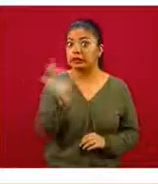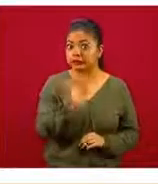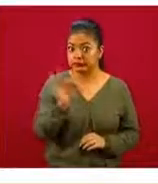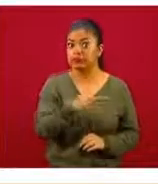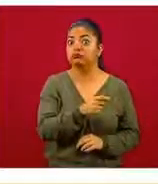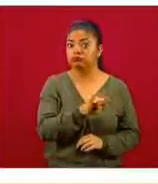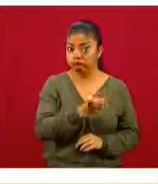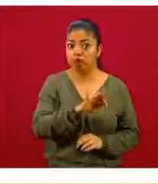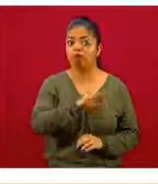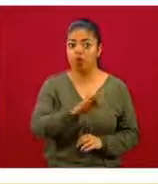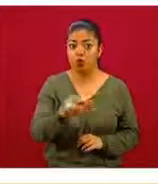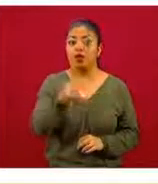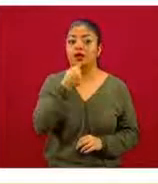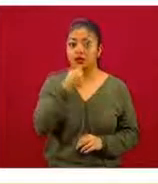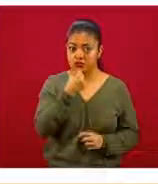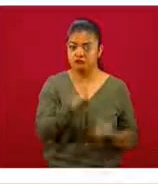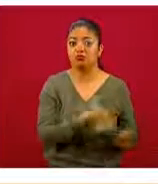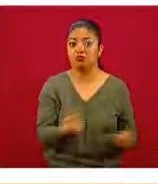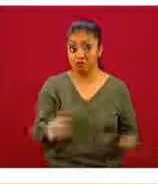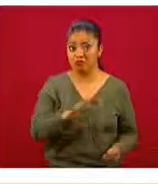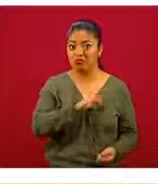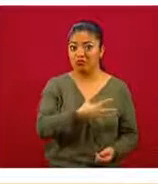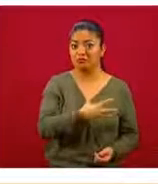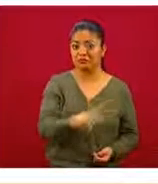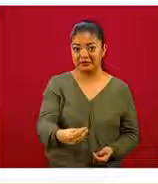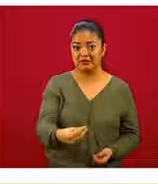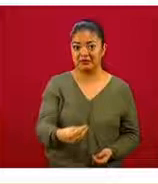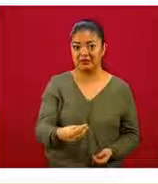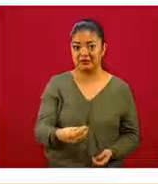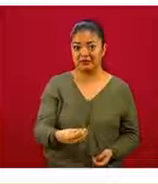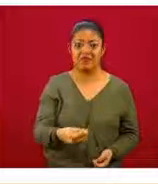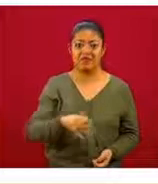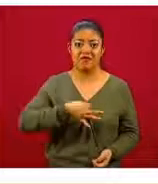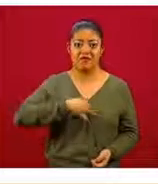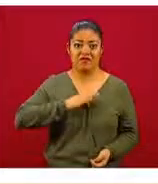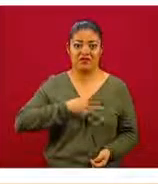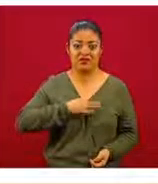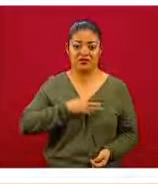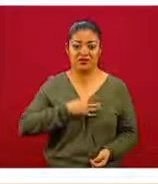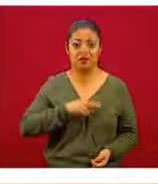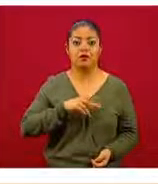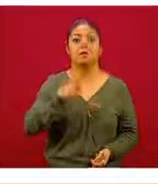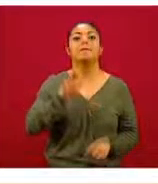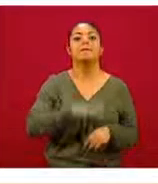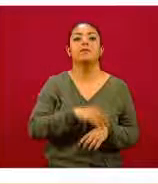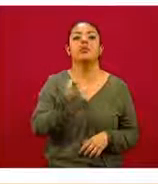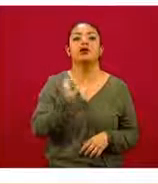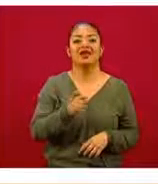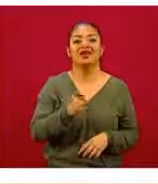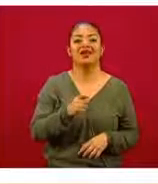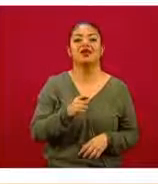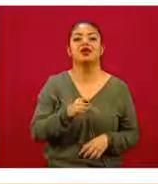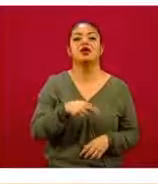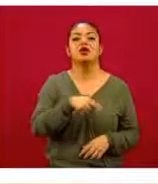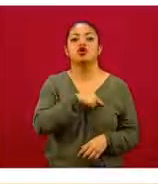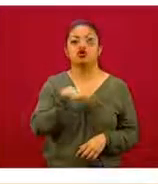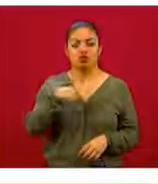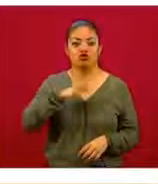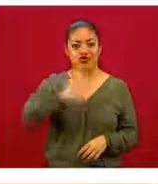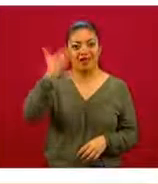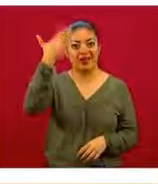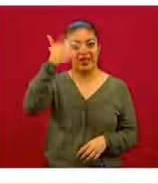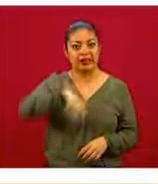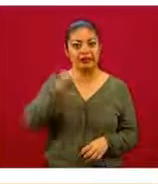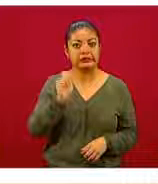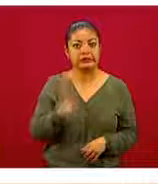that doesn't mean that they're not going to get infected. Children, of course, can be infected. And since we are still in